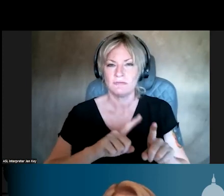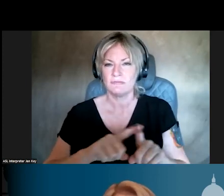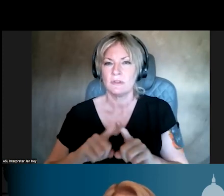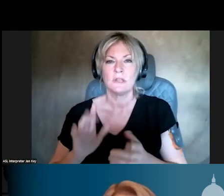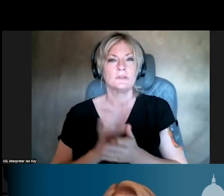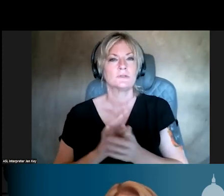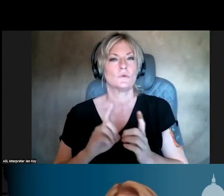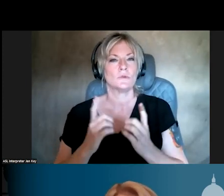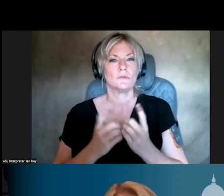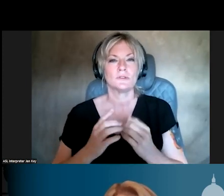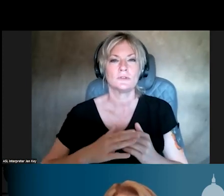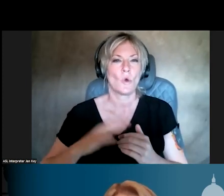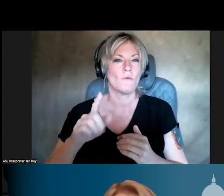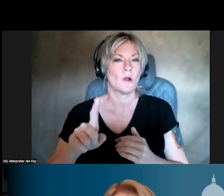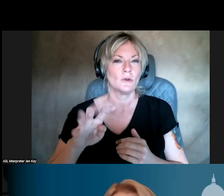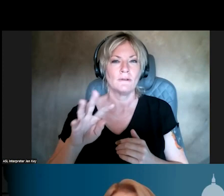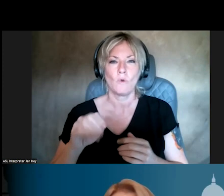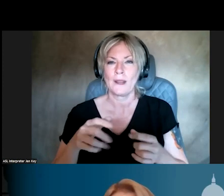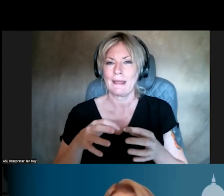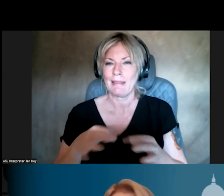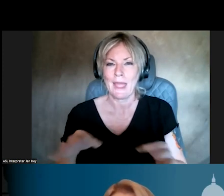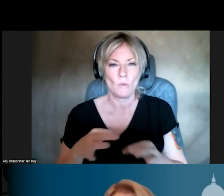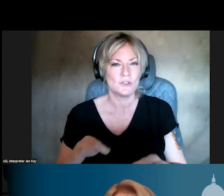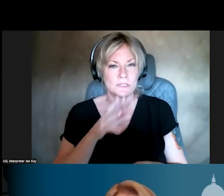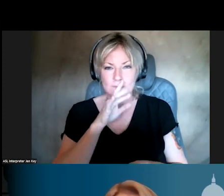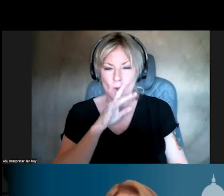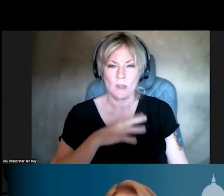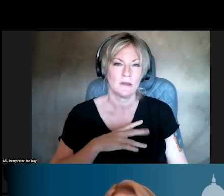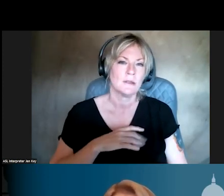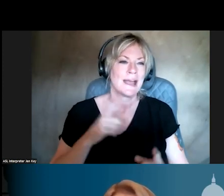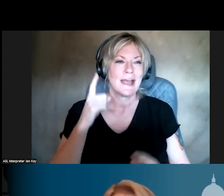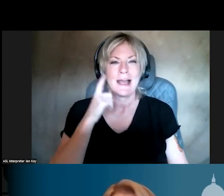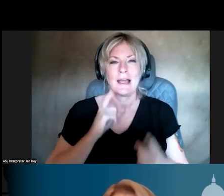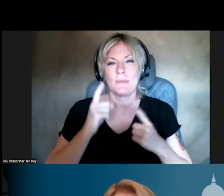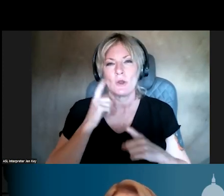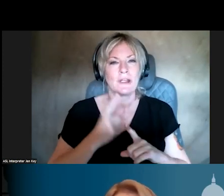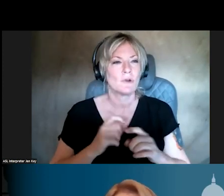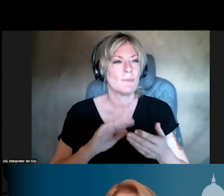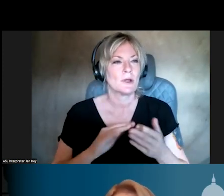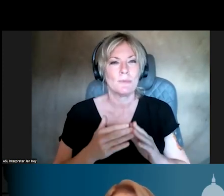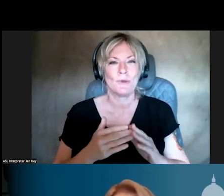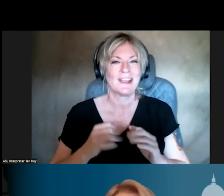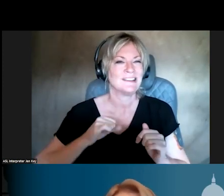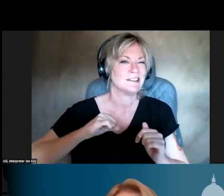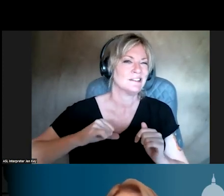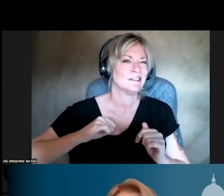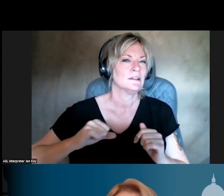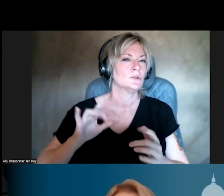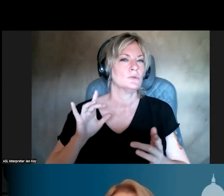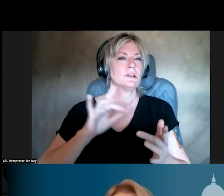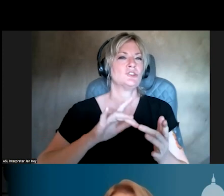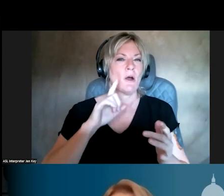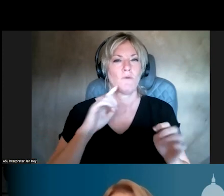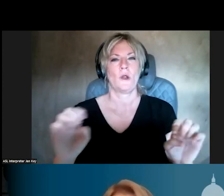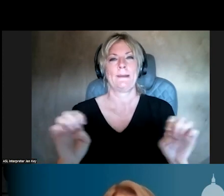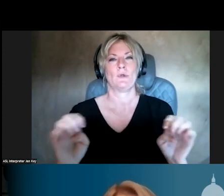over 140 languages spoken. And I keep hearing from the community their reluctance to reach out to emergency